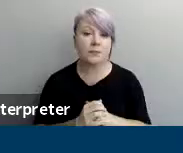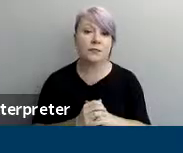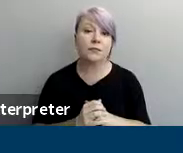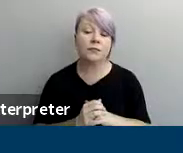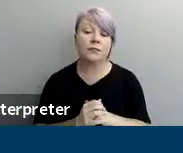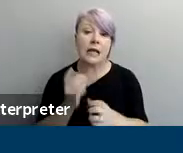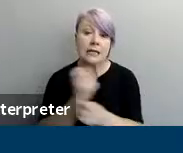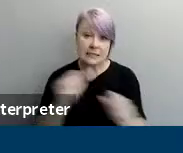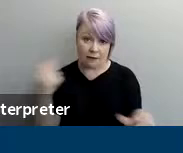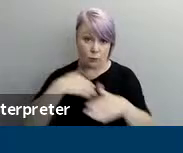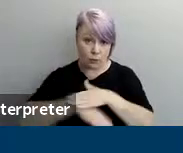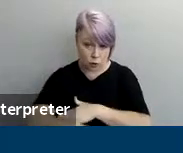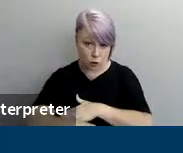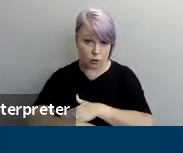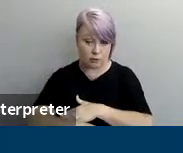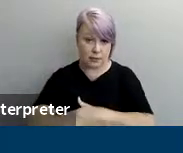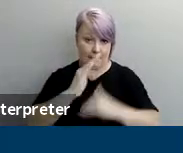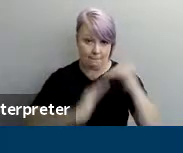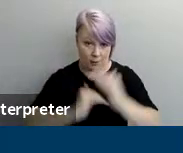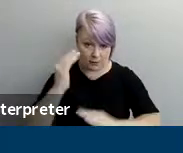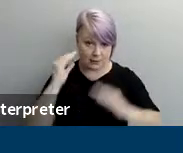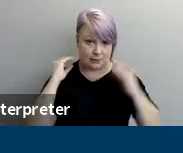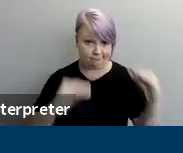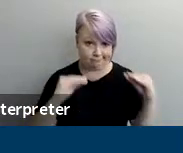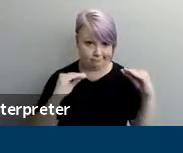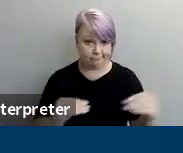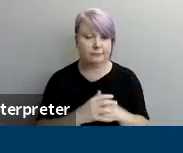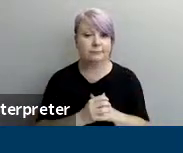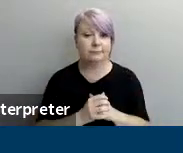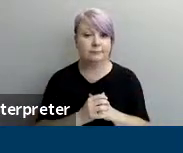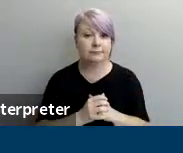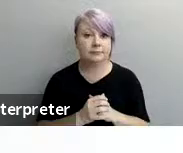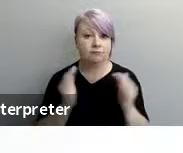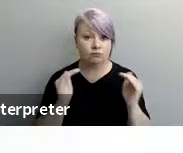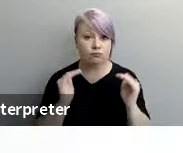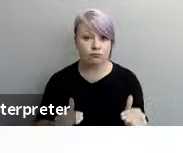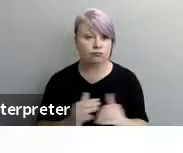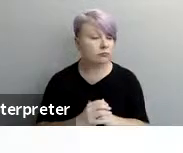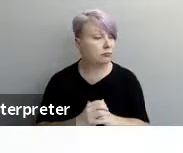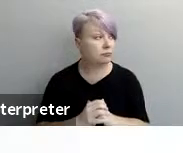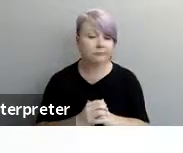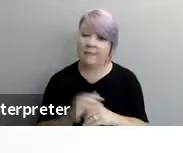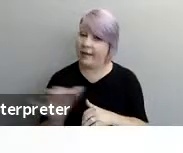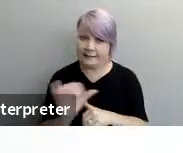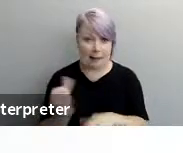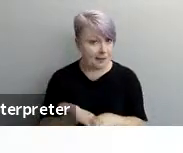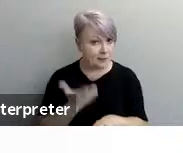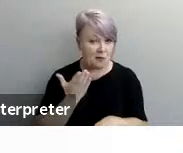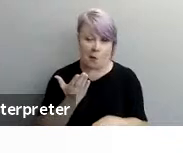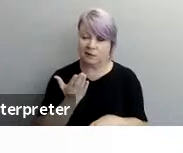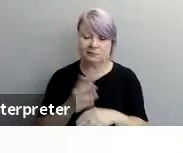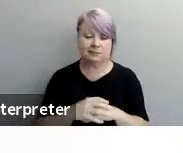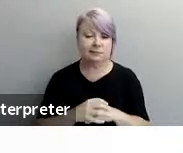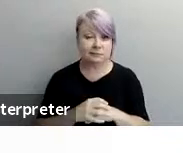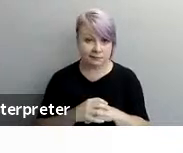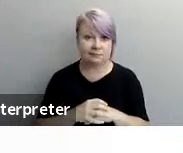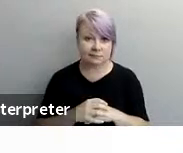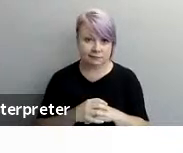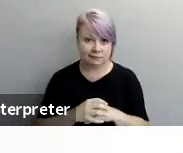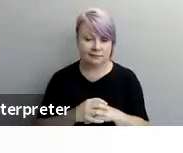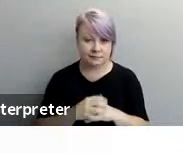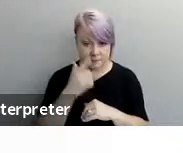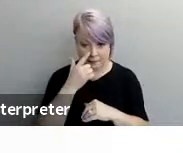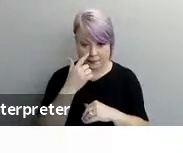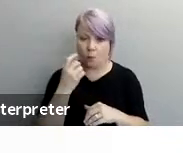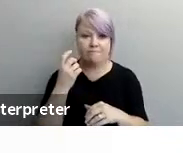So our safe return to in-person instruction and continuity services plan, going to go to the next slide. It is the same as what we presented earlier this month. So you're going to get this